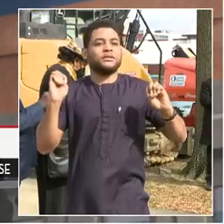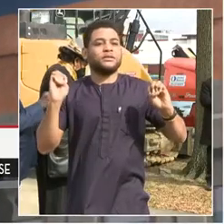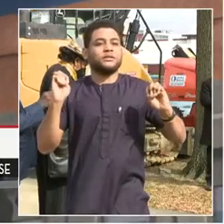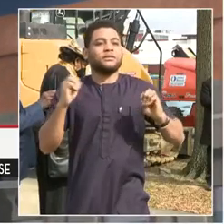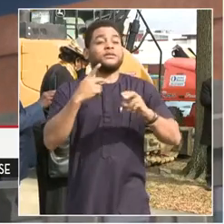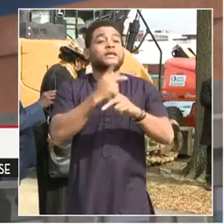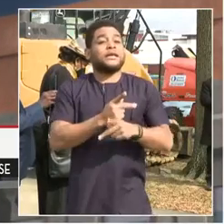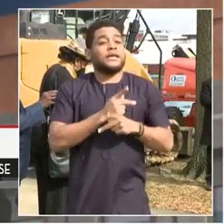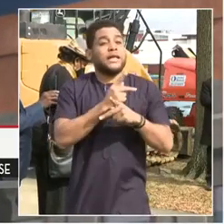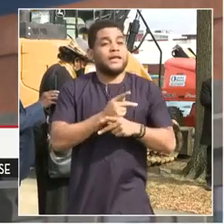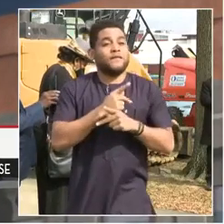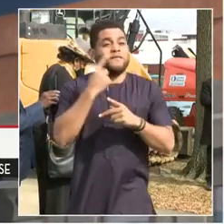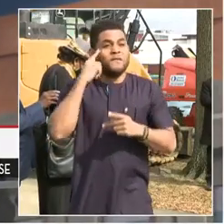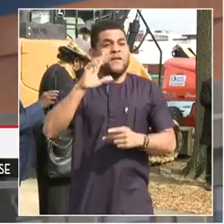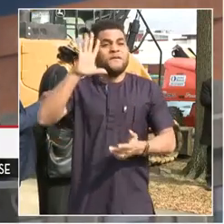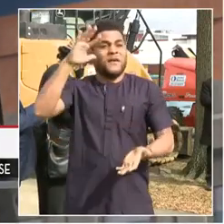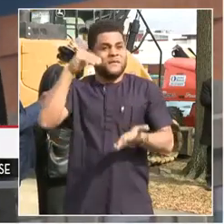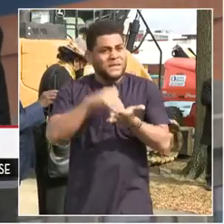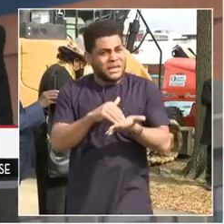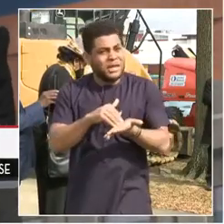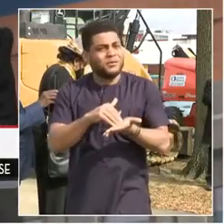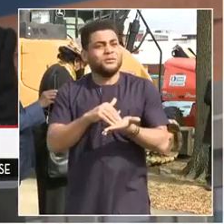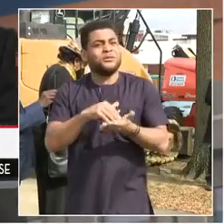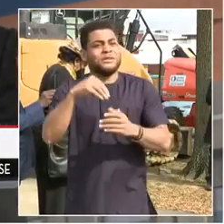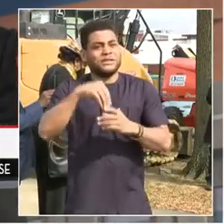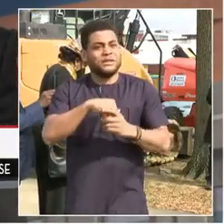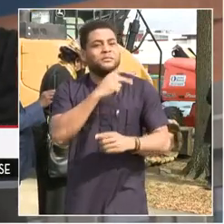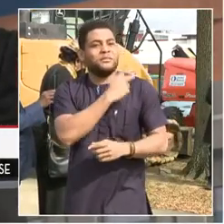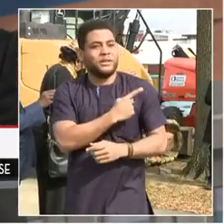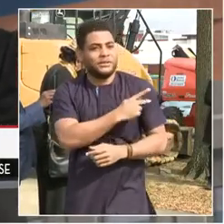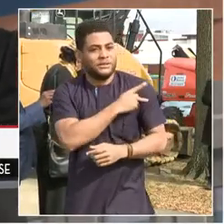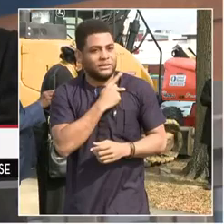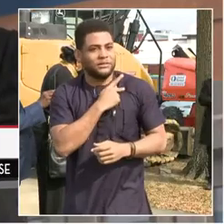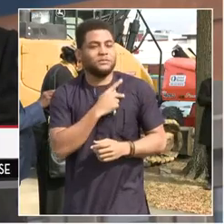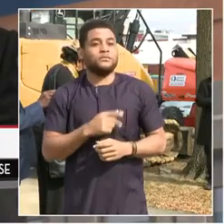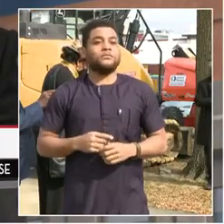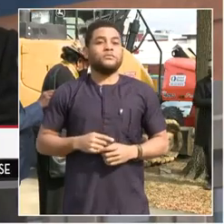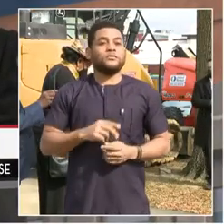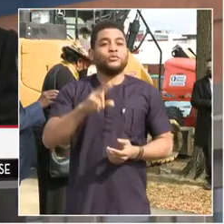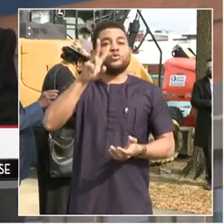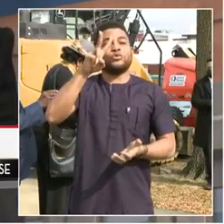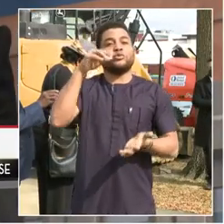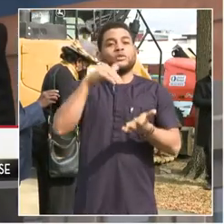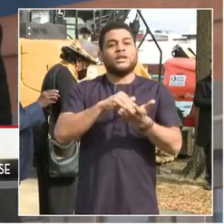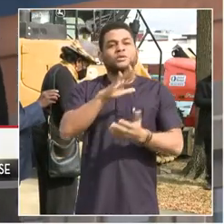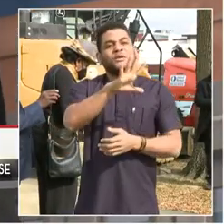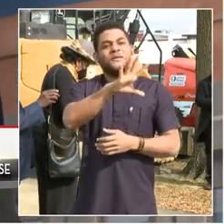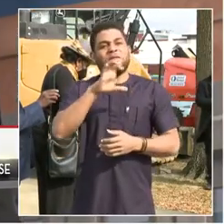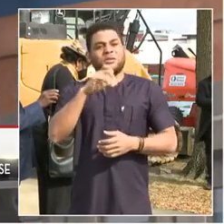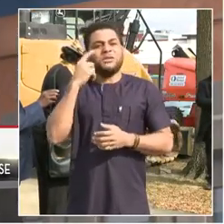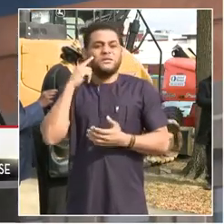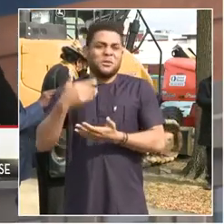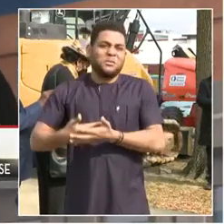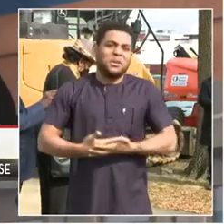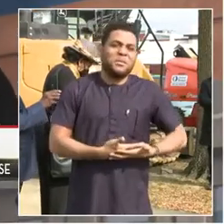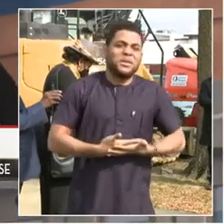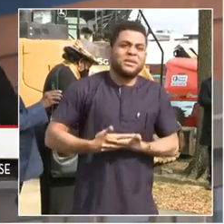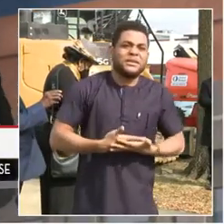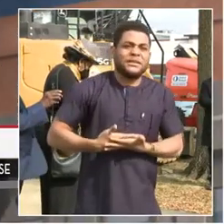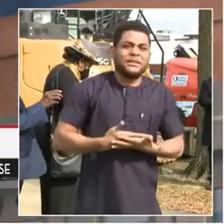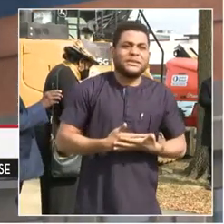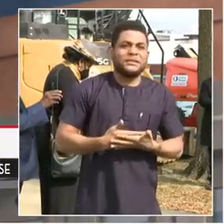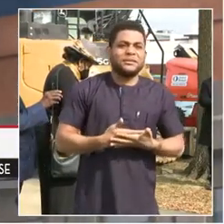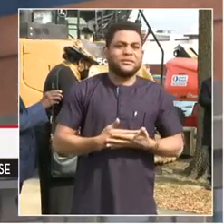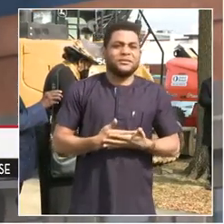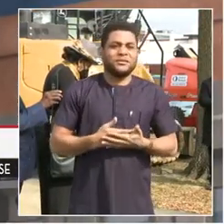than 2,500 babies. We will also provide outpatient services to nearly 9,000 patients.